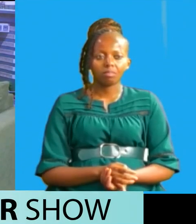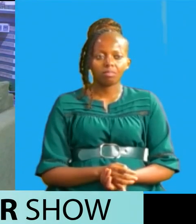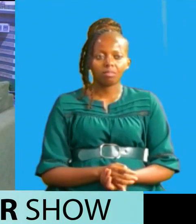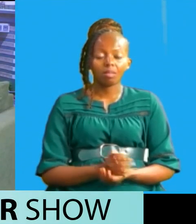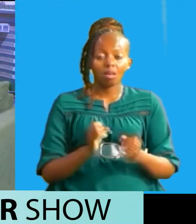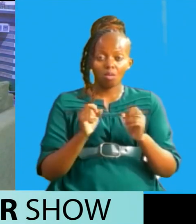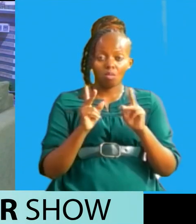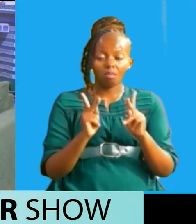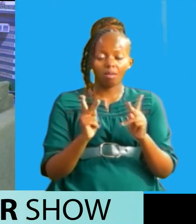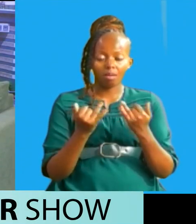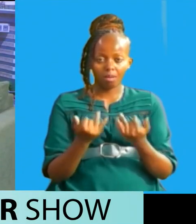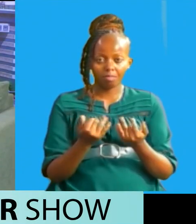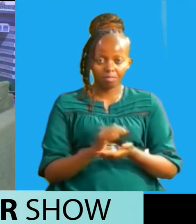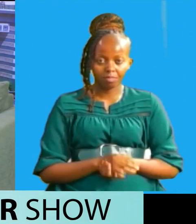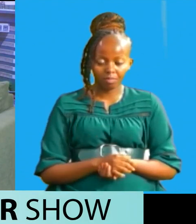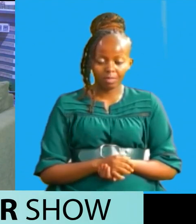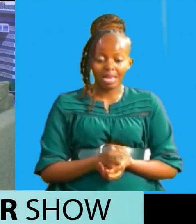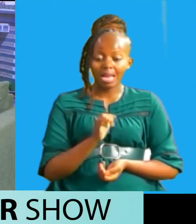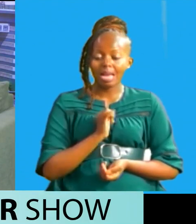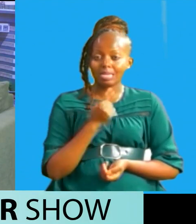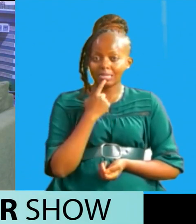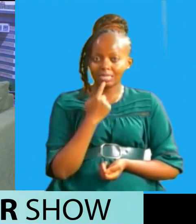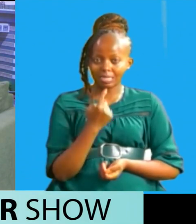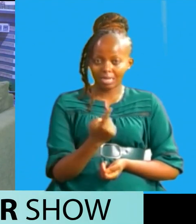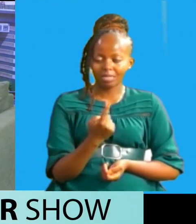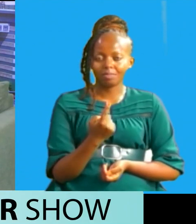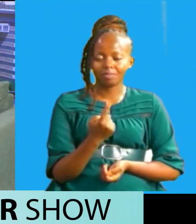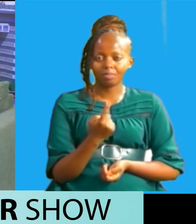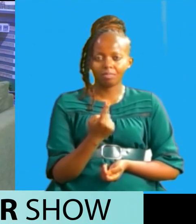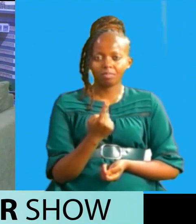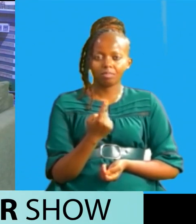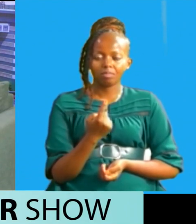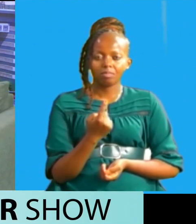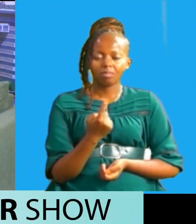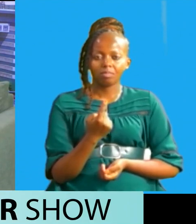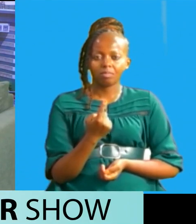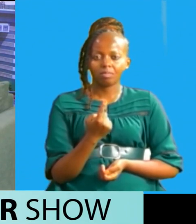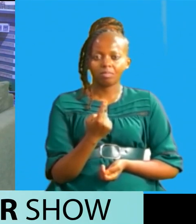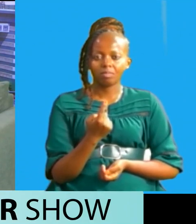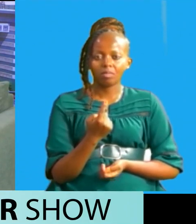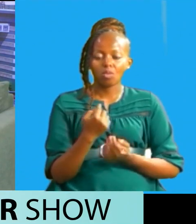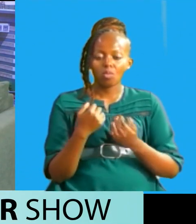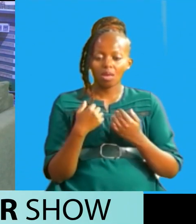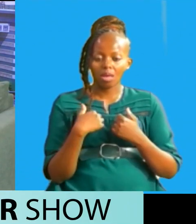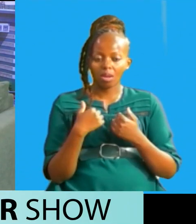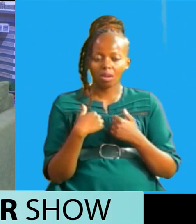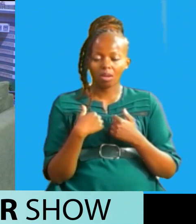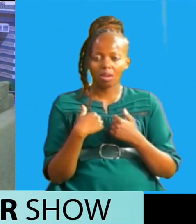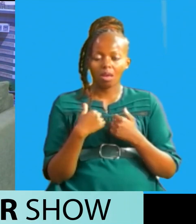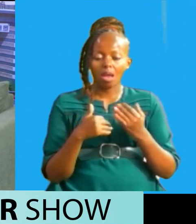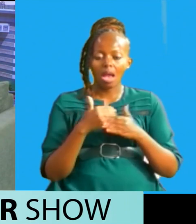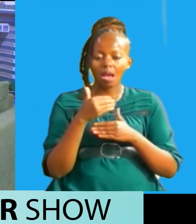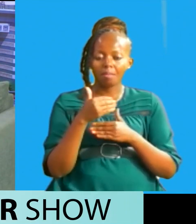Okay, as I said, the thing for our reign queen of the was mental health. There was